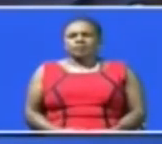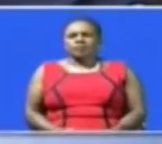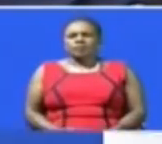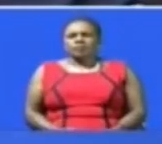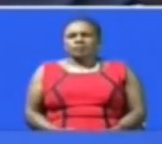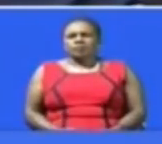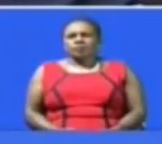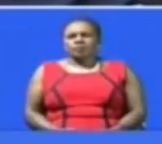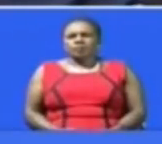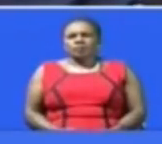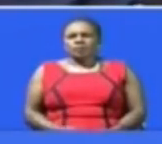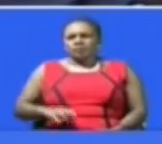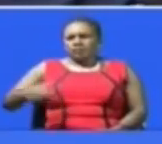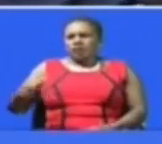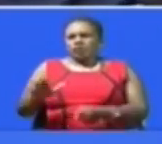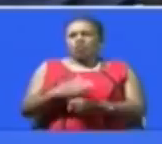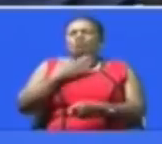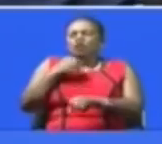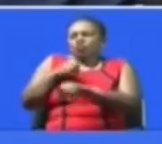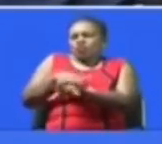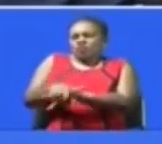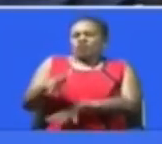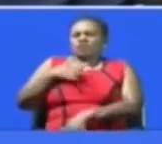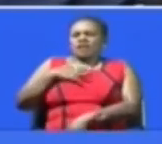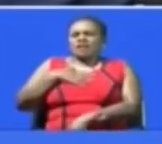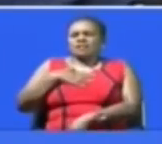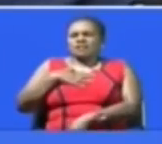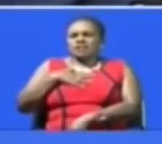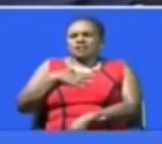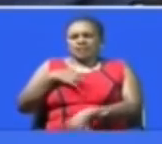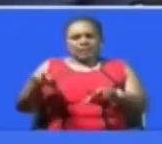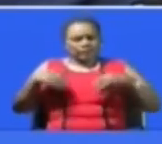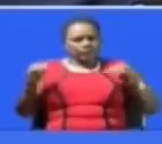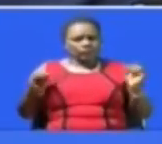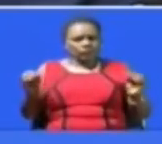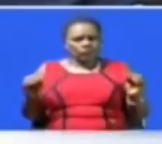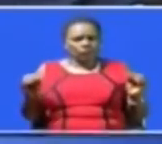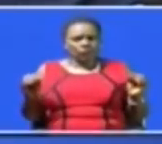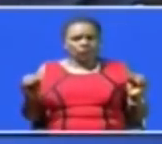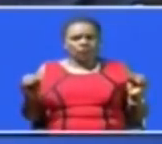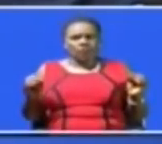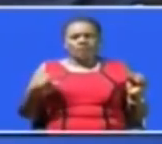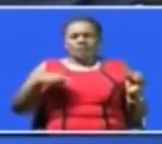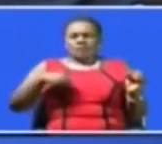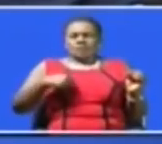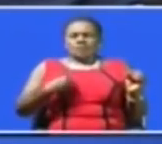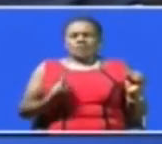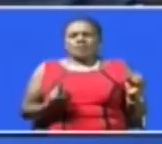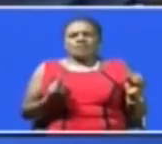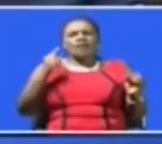They have been running the whole of this town to try and influence us not to charge them, which is unacceptable.